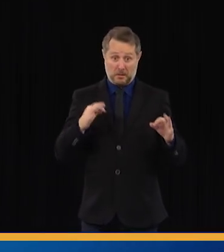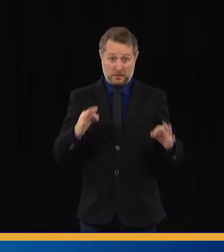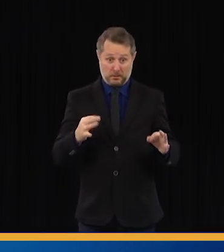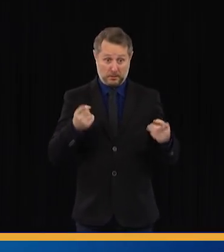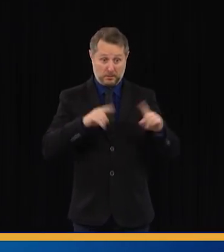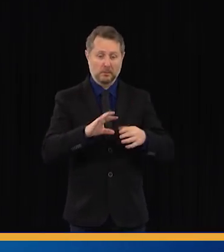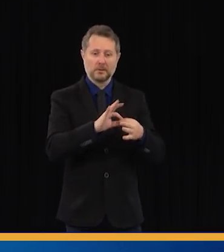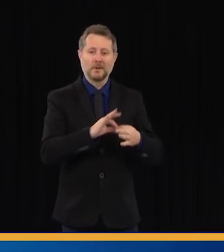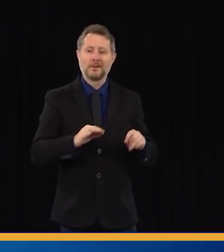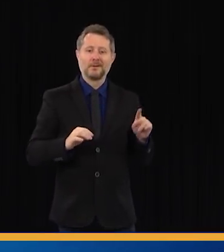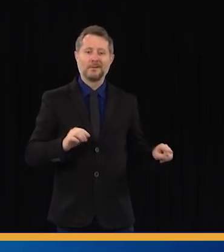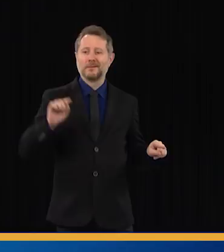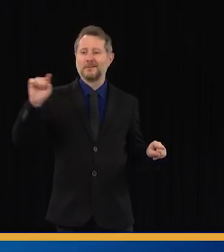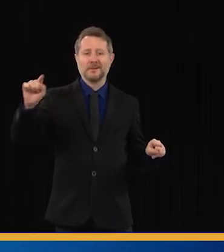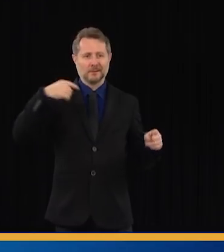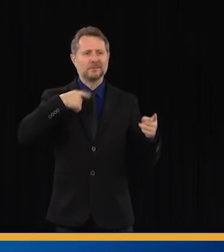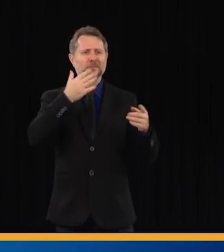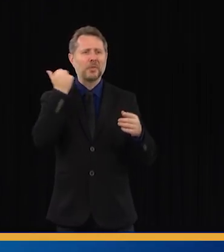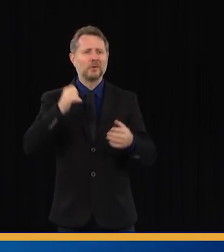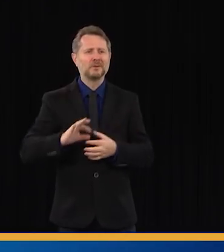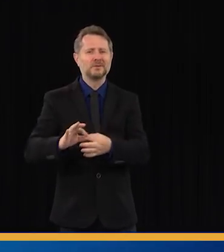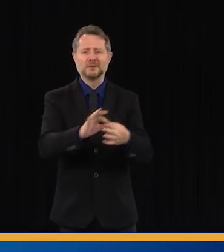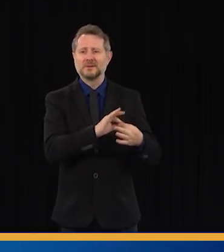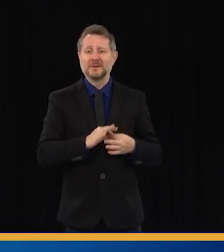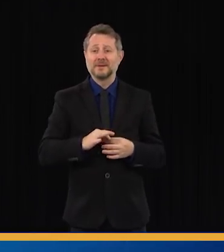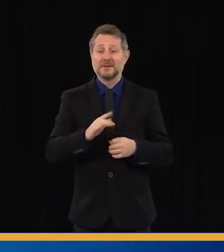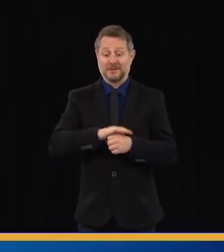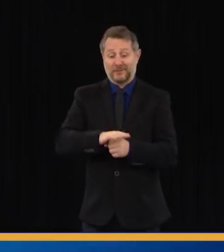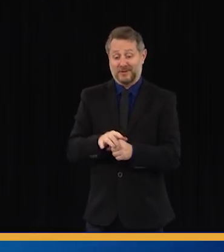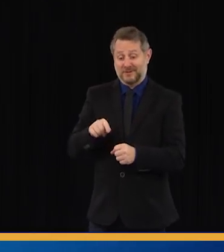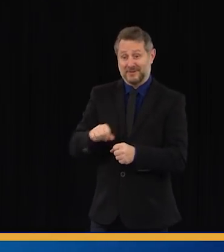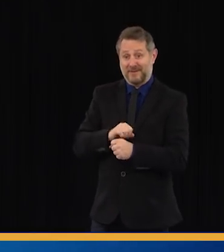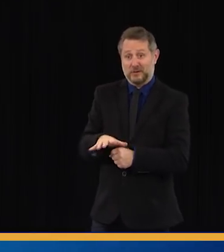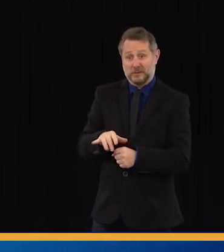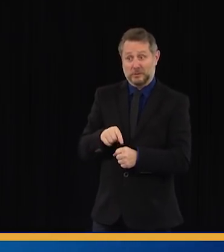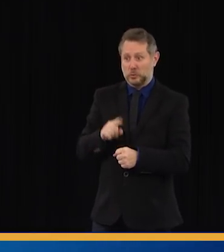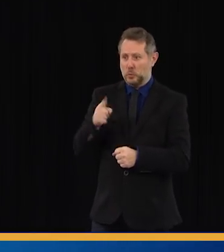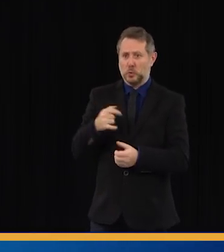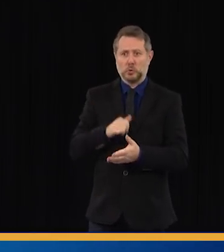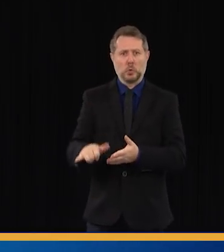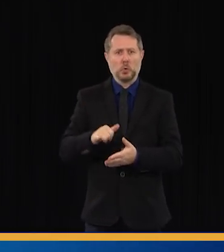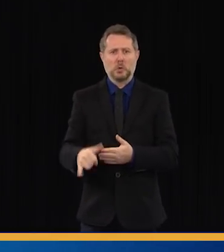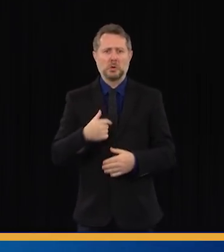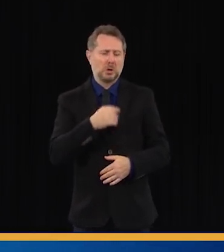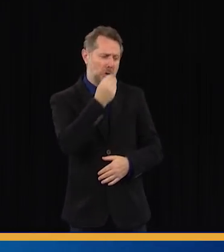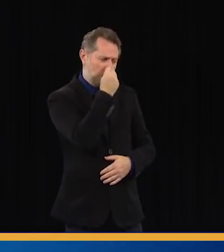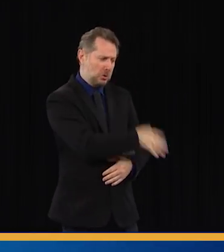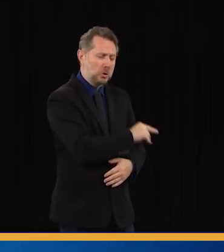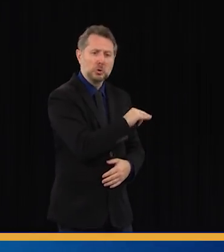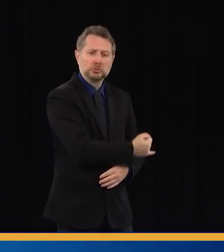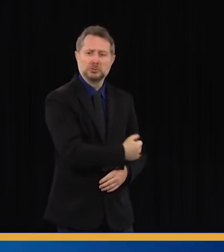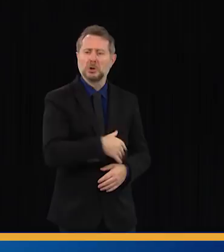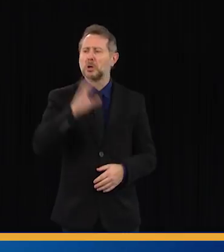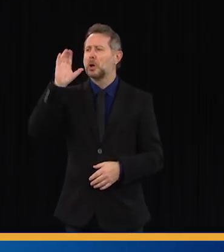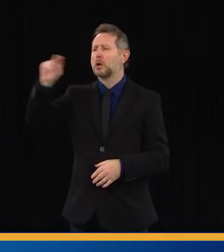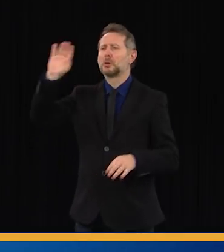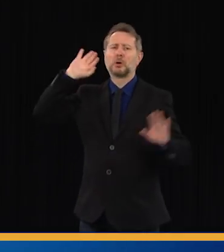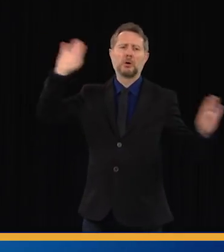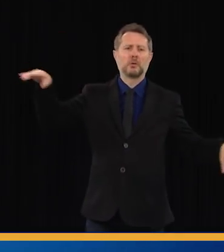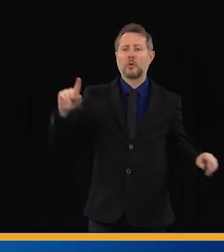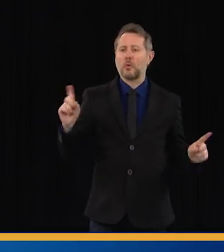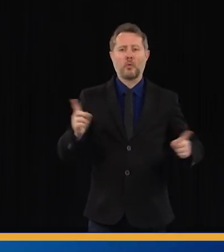this virus doesn't understand governmental boundaries. Well, I'm Westchester County, so